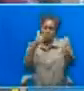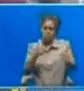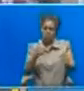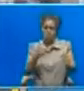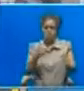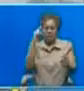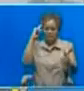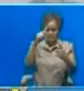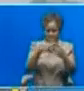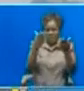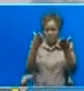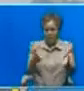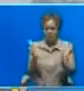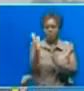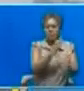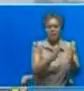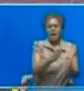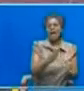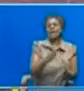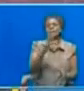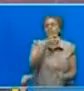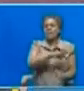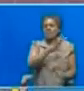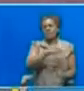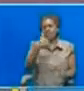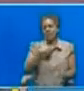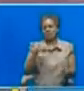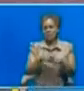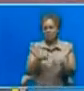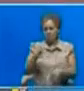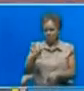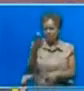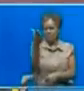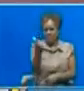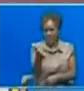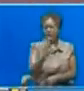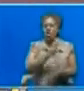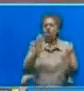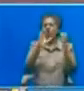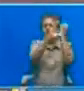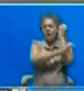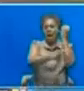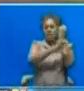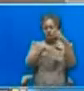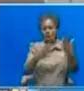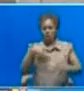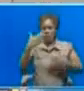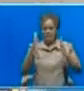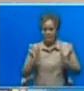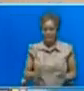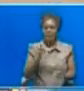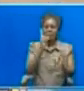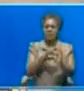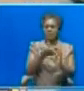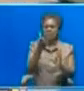purposes. So far, this strategy has paid off, and despite the presence of the virus in West Africa, no country or player has refused to take part